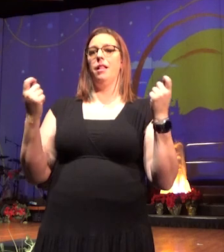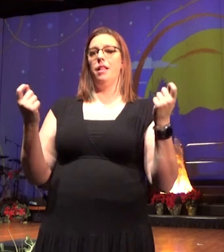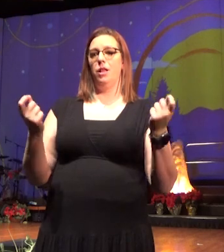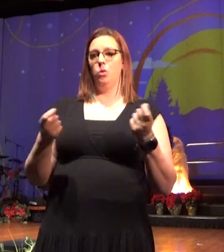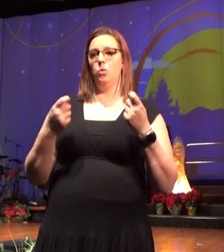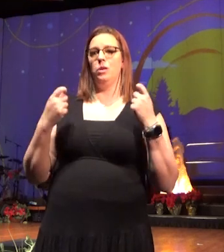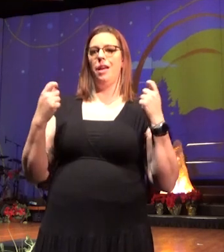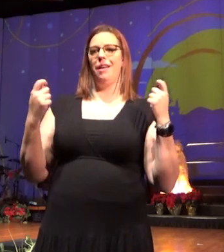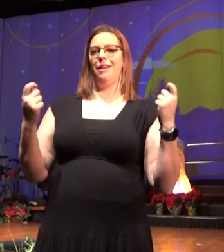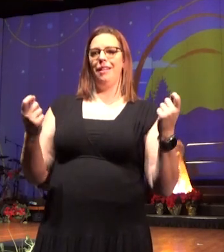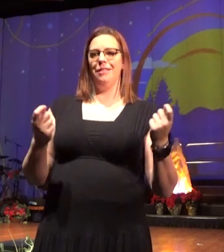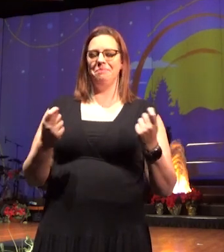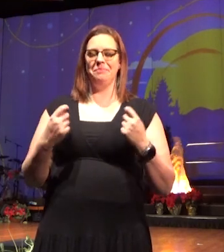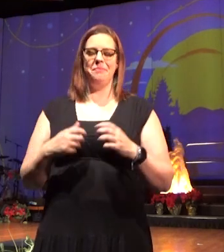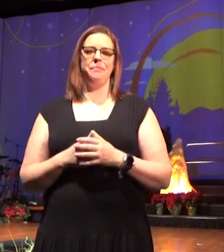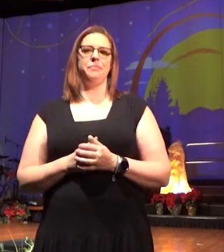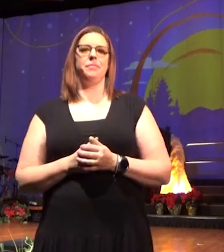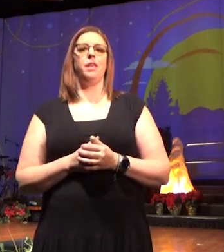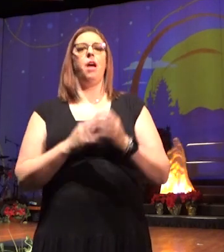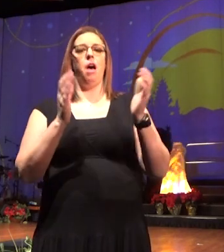yeah. Hallelujah.